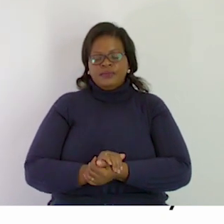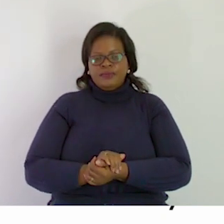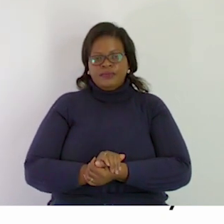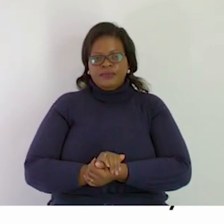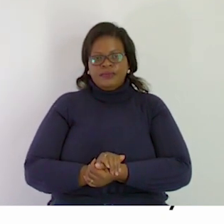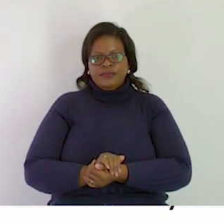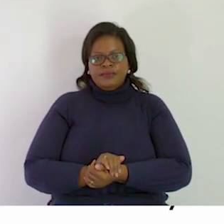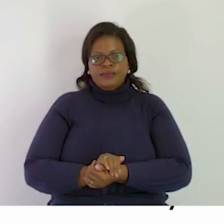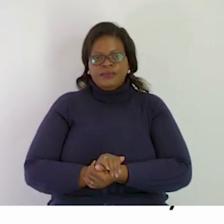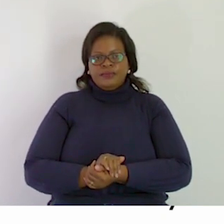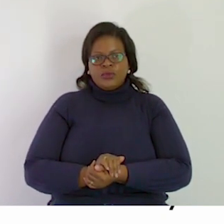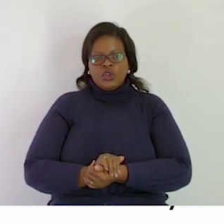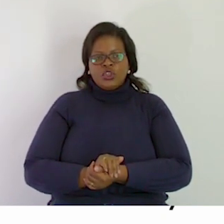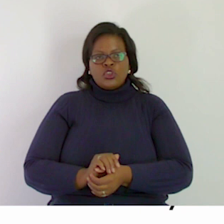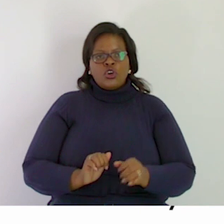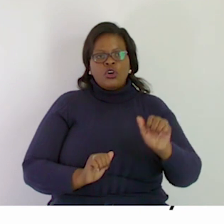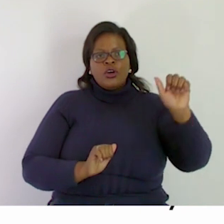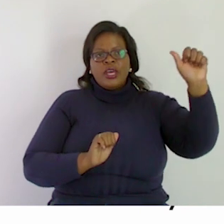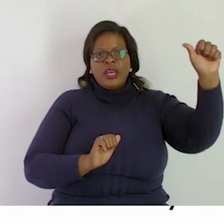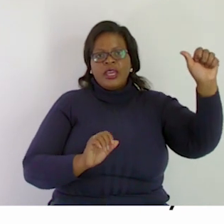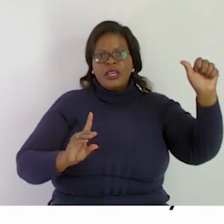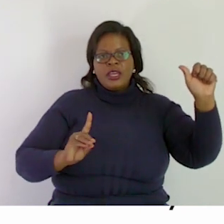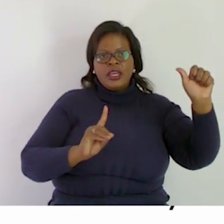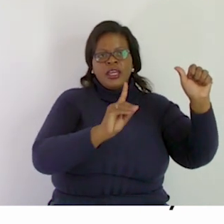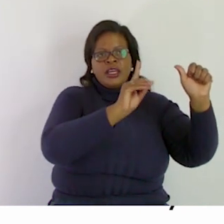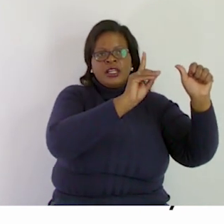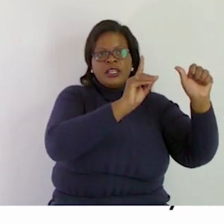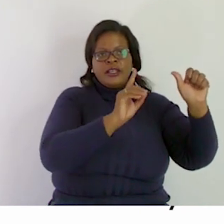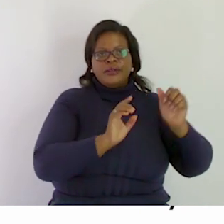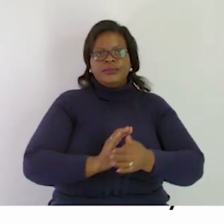All right, let's do B.